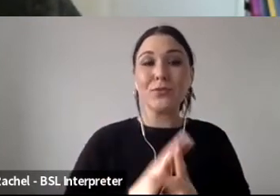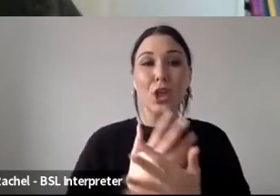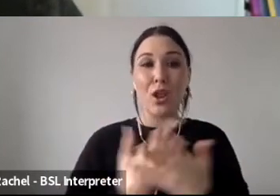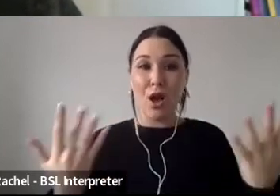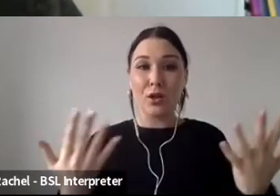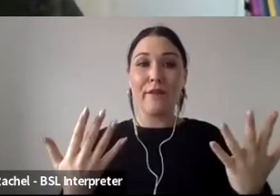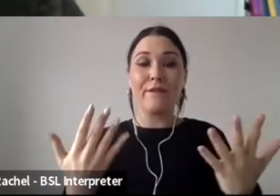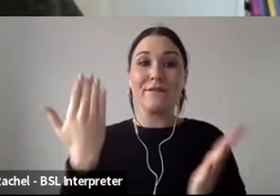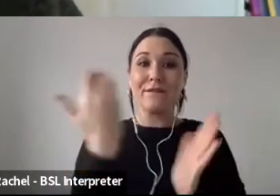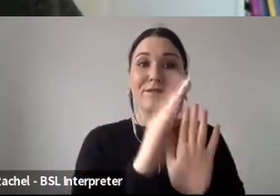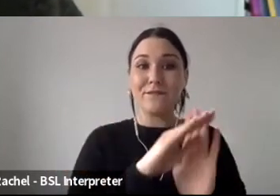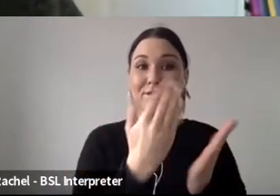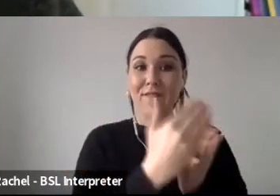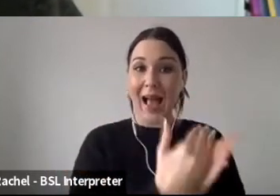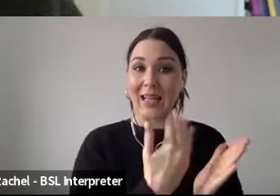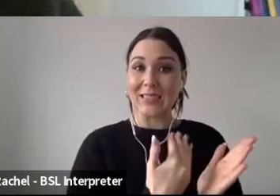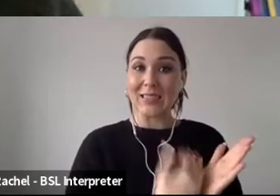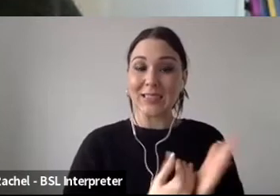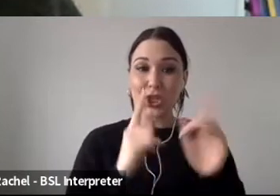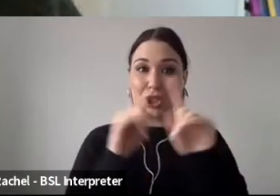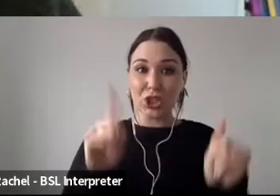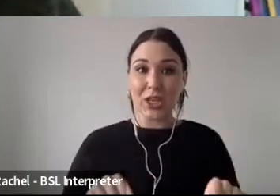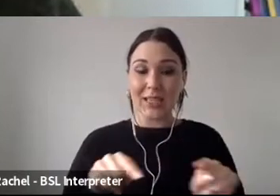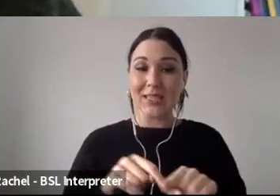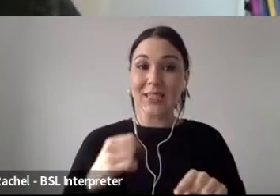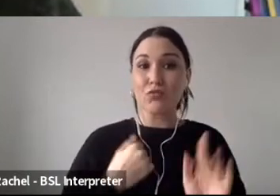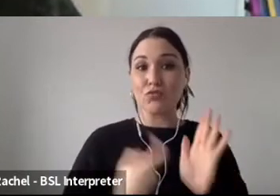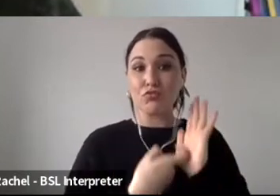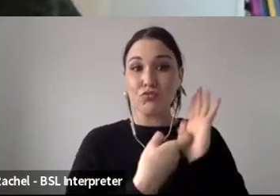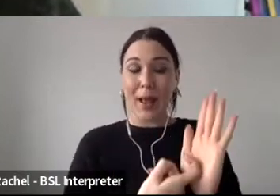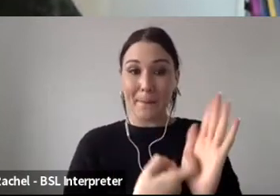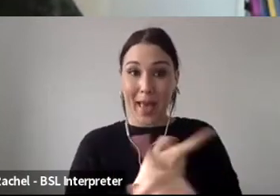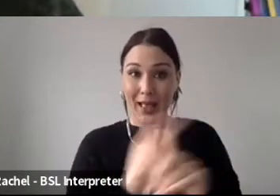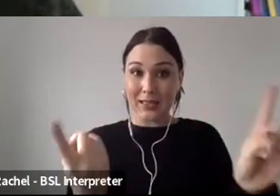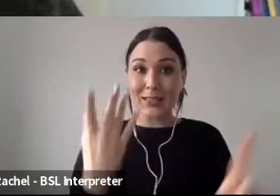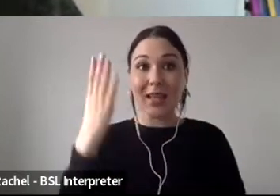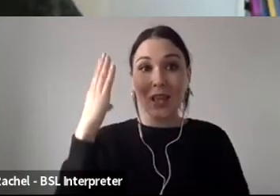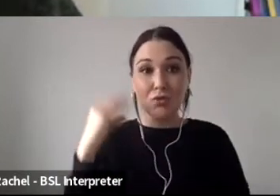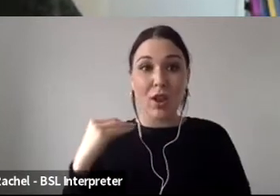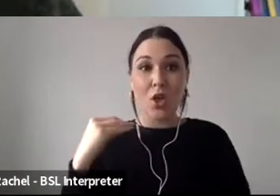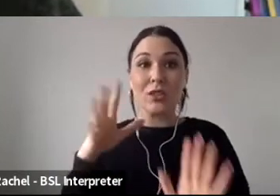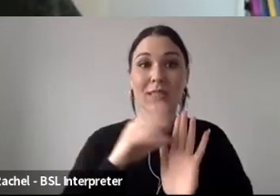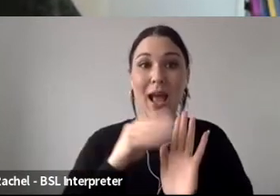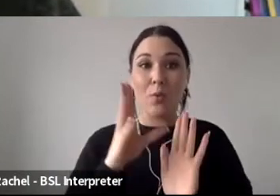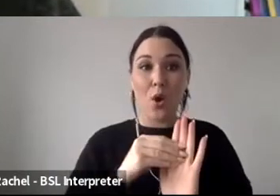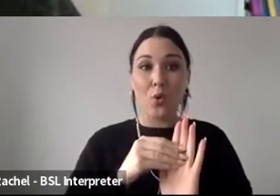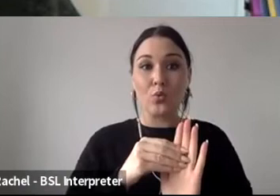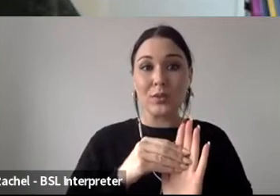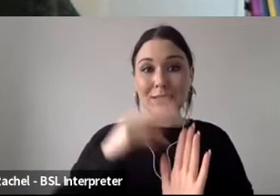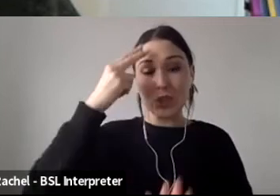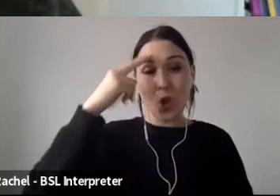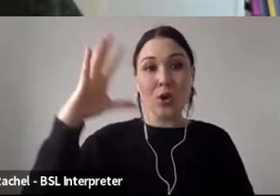And one I would recommend anyone with hearing loss downloading is called Hearing Loss and